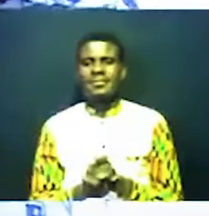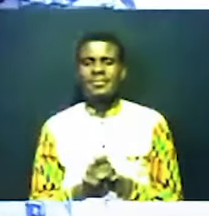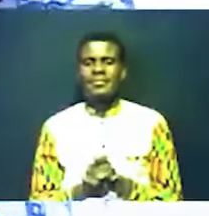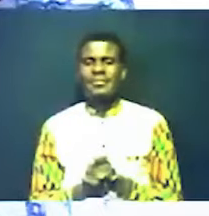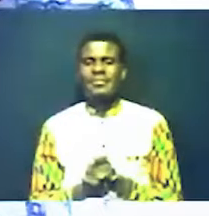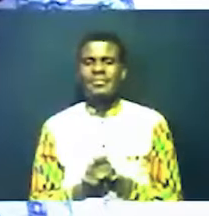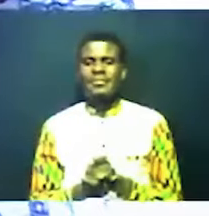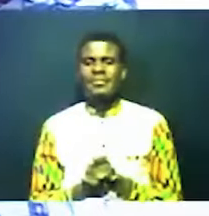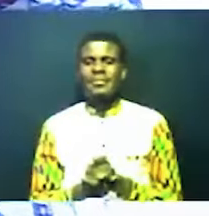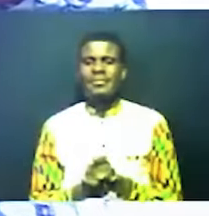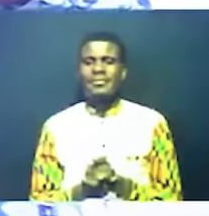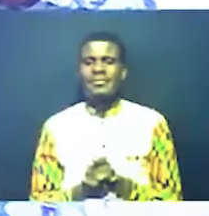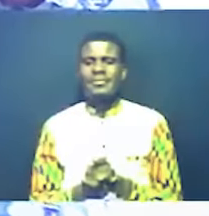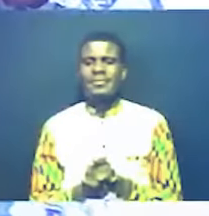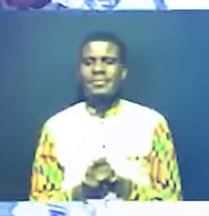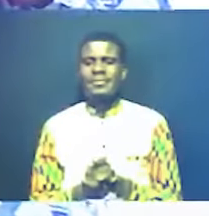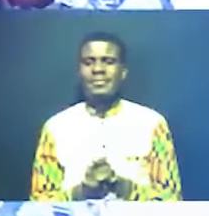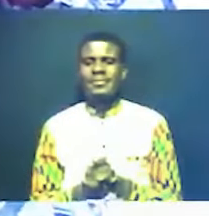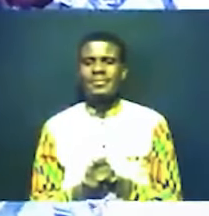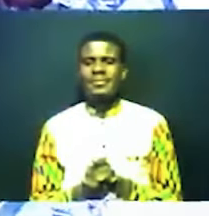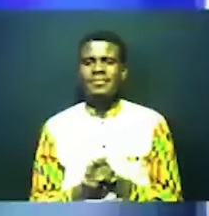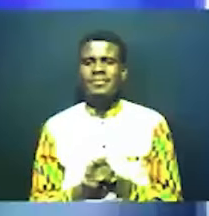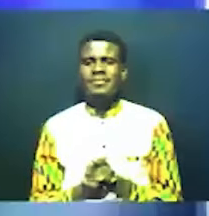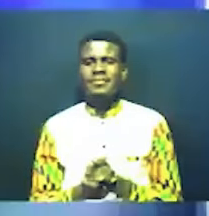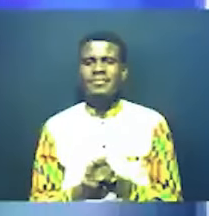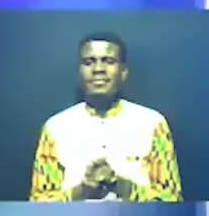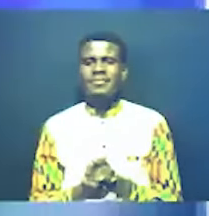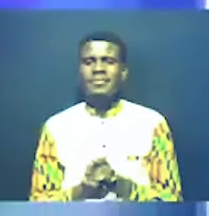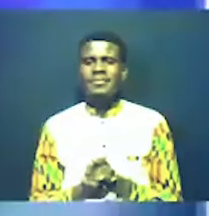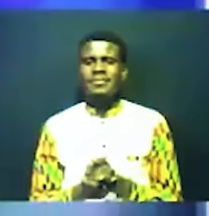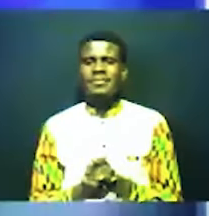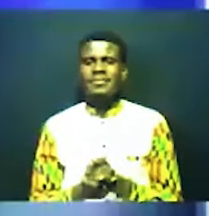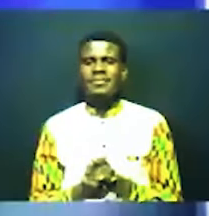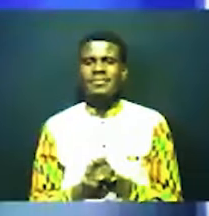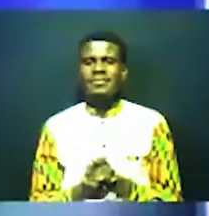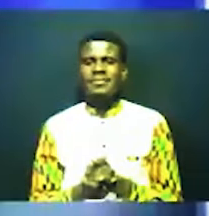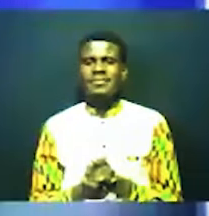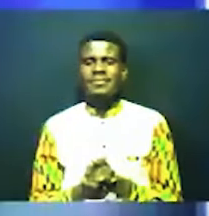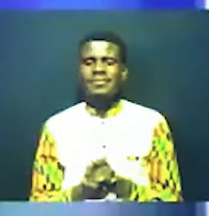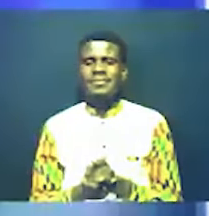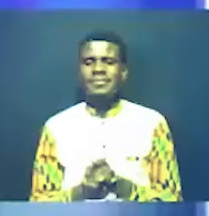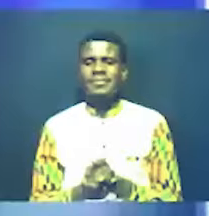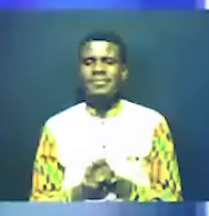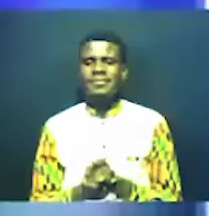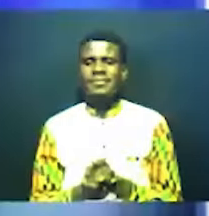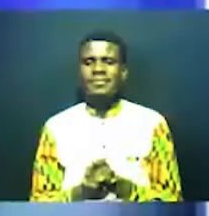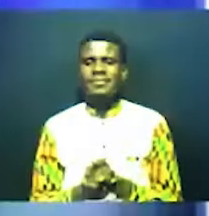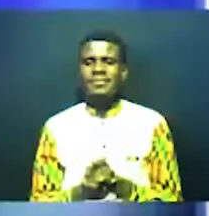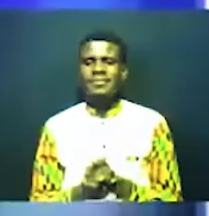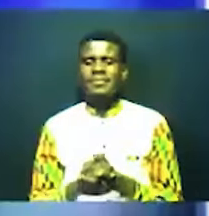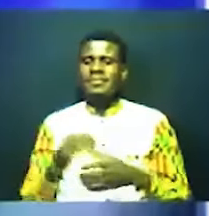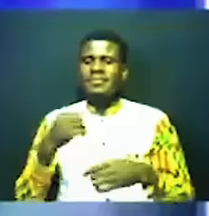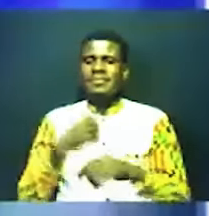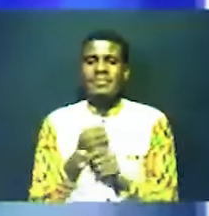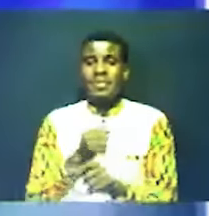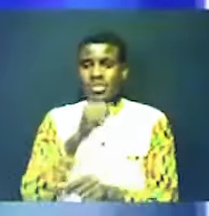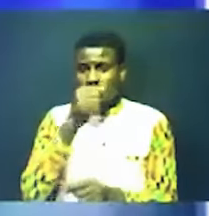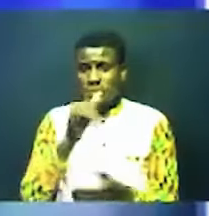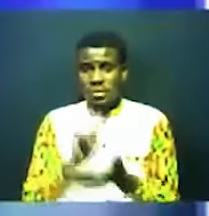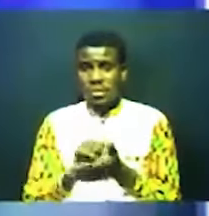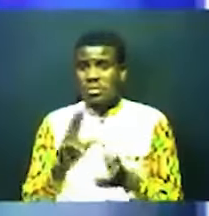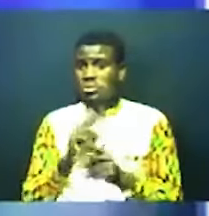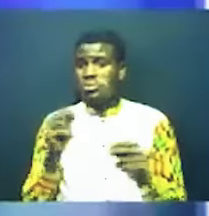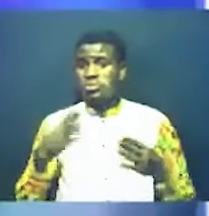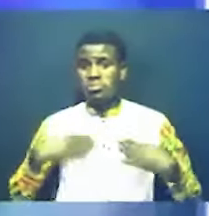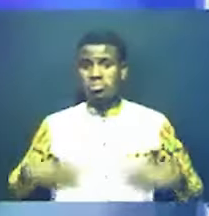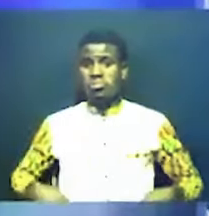it that no one falls short of the grace of God. and that no bitter root grows